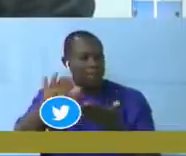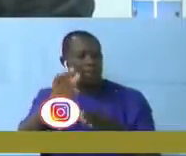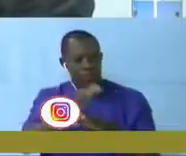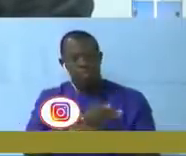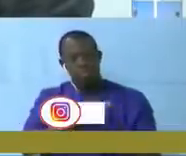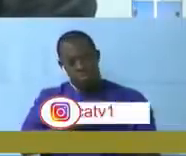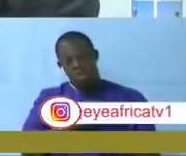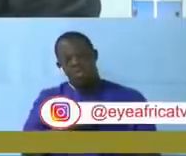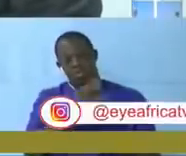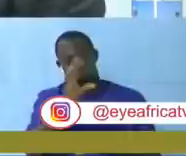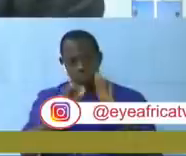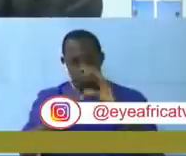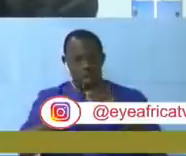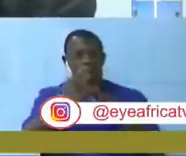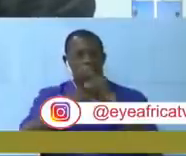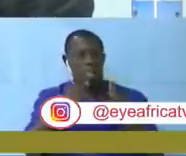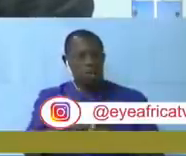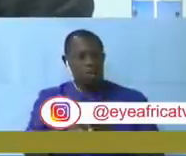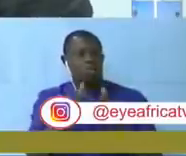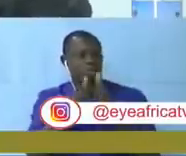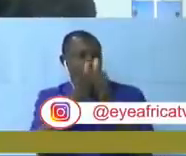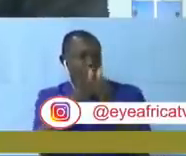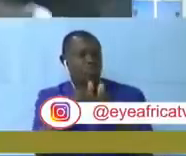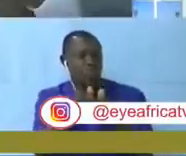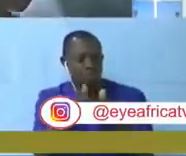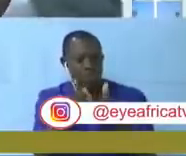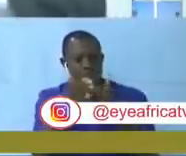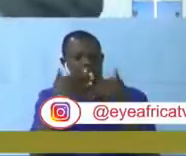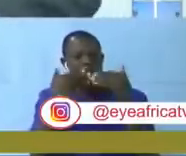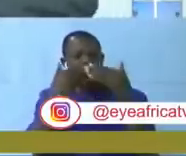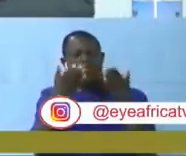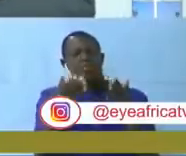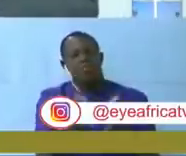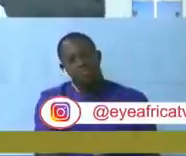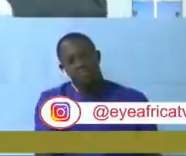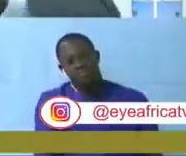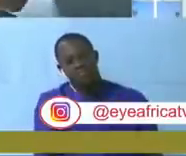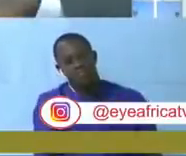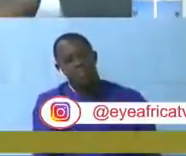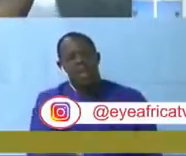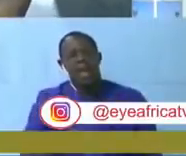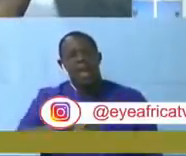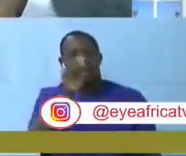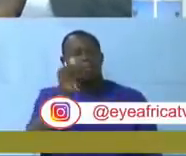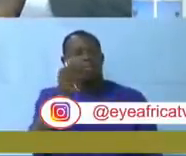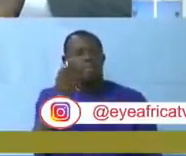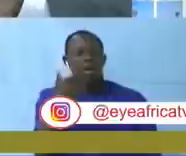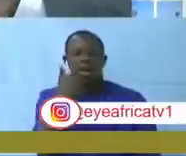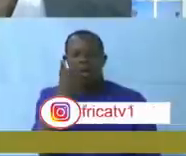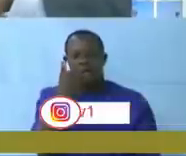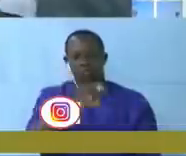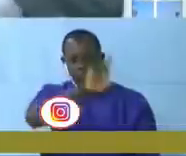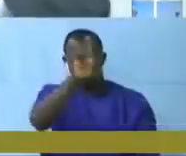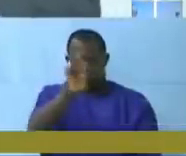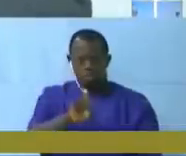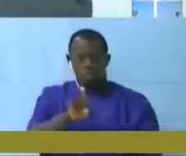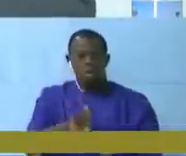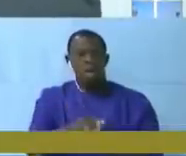ñom leen do wax yeb moy lepp lu ñoo dox dañ ko def jaxaran ci anam yu leer. And how did the